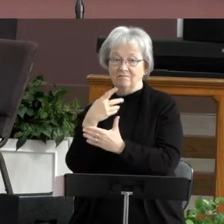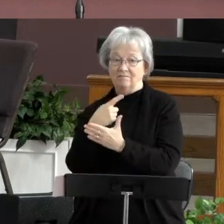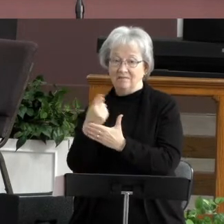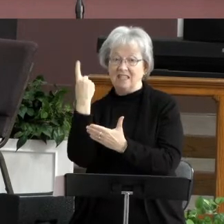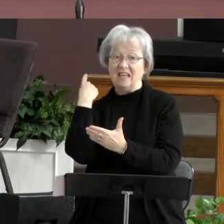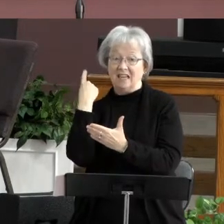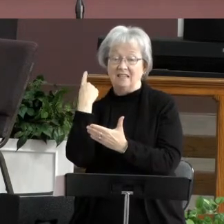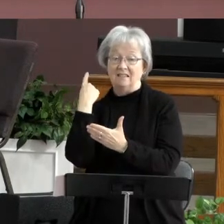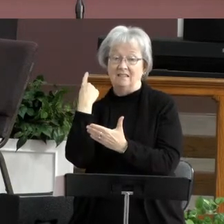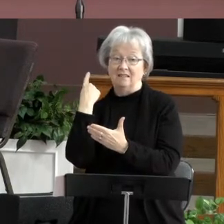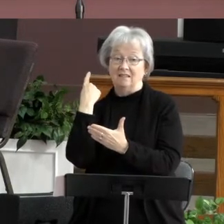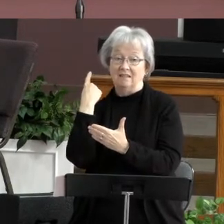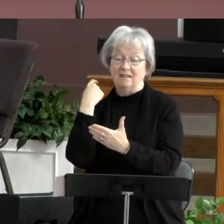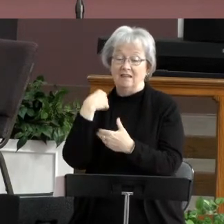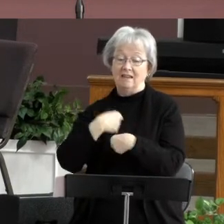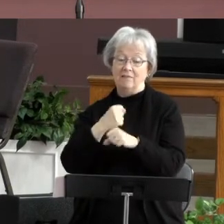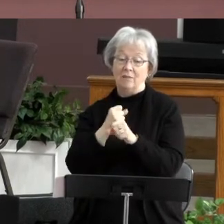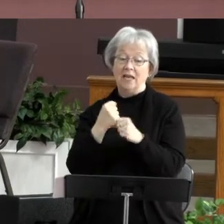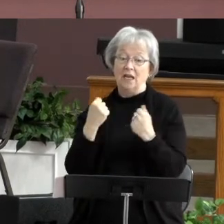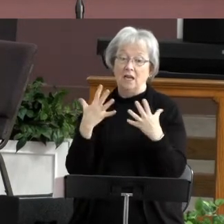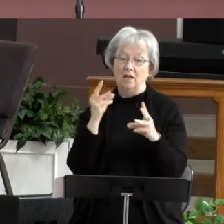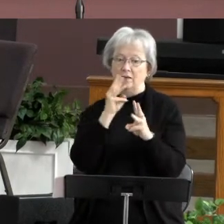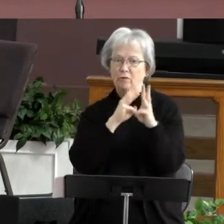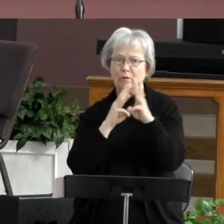this anxiety for many people.